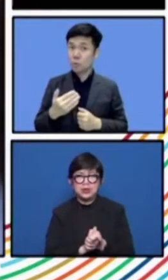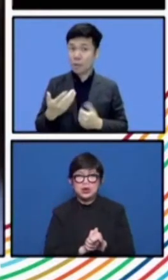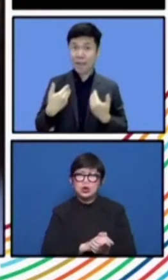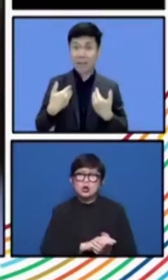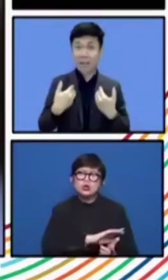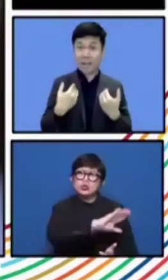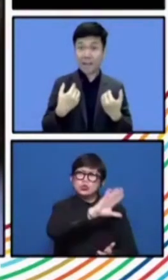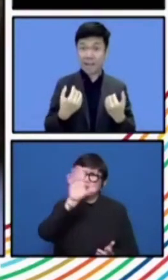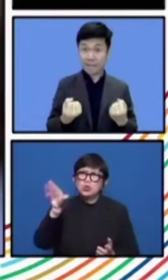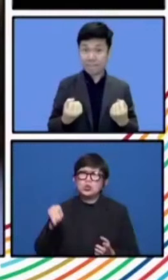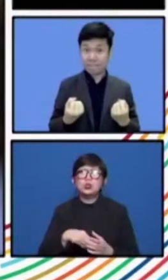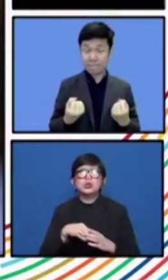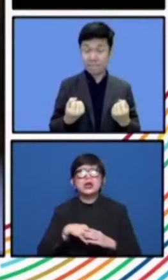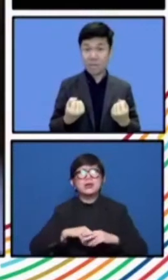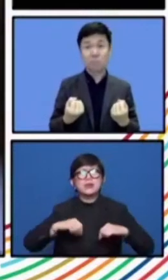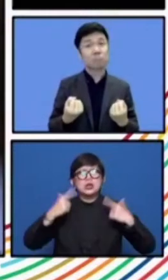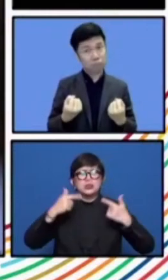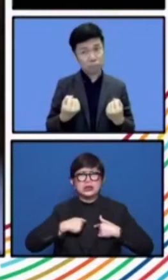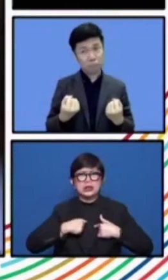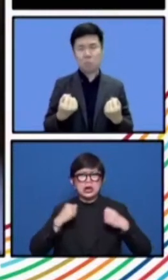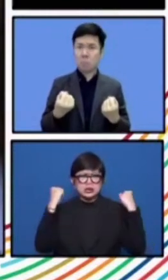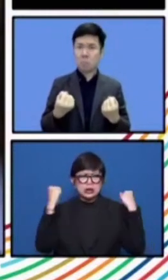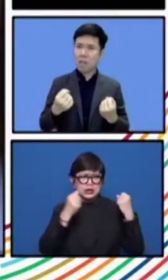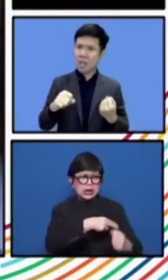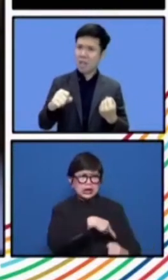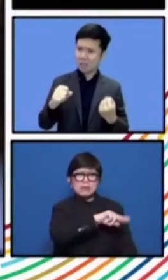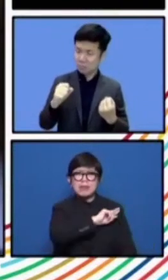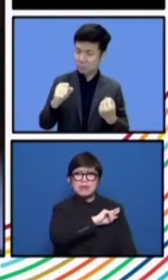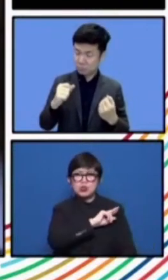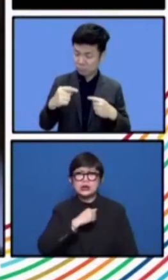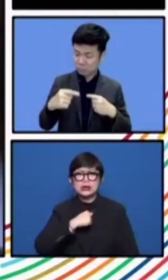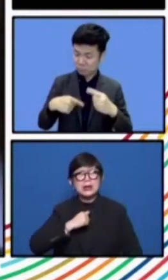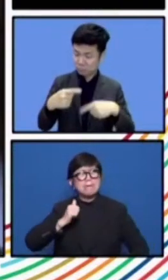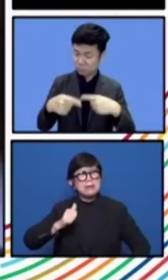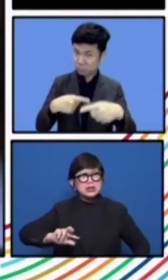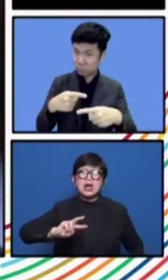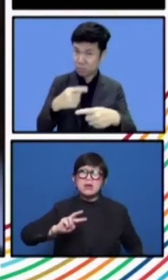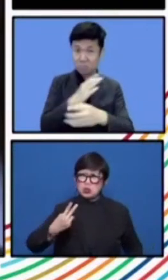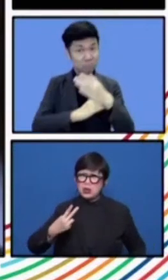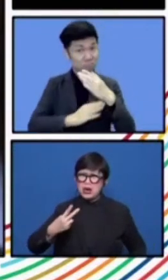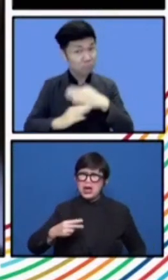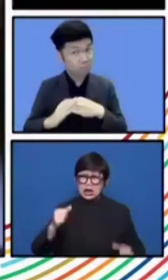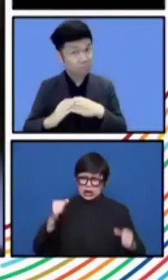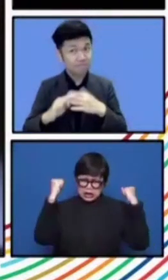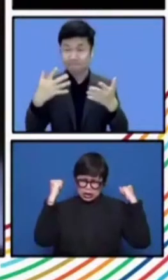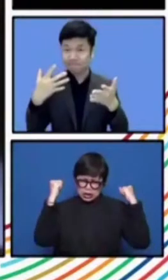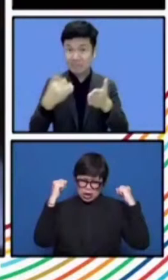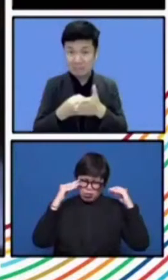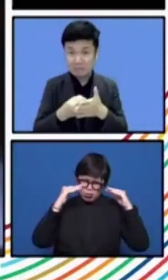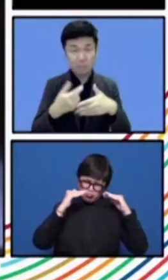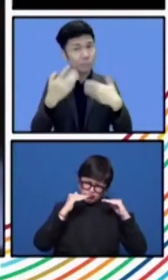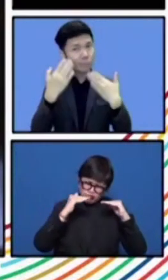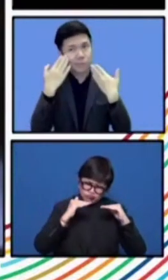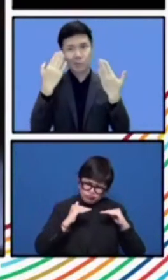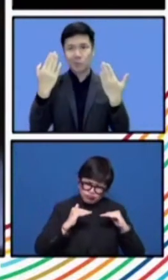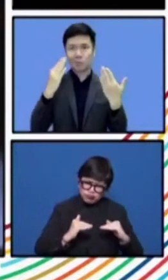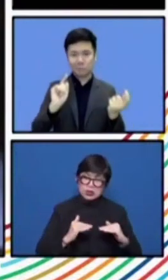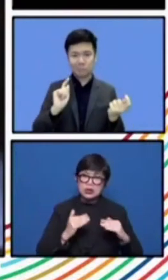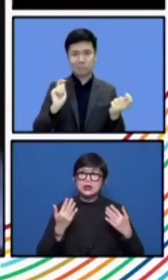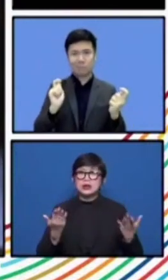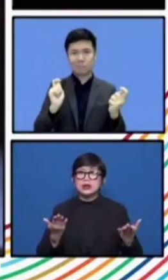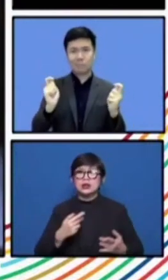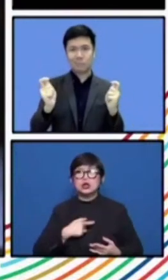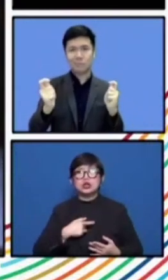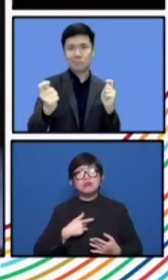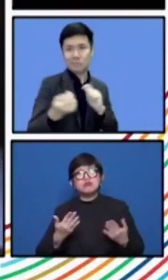are all subject to change and deterioration if you are defined by energy and vigor today there is a time when for for even